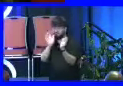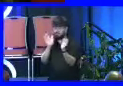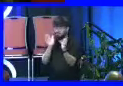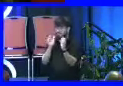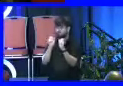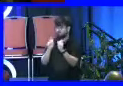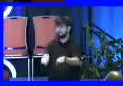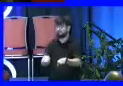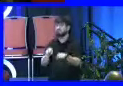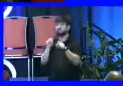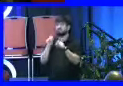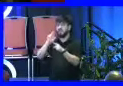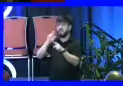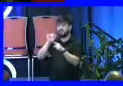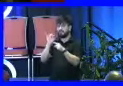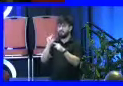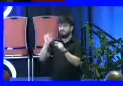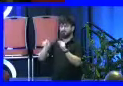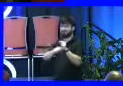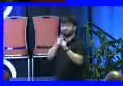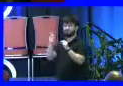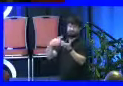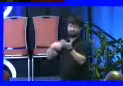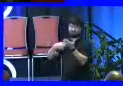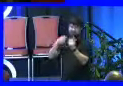Ryan, why don't you go ahead and go over the exercise?